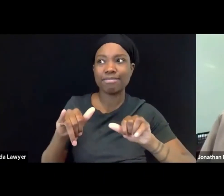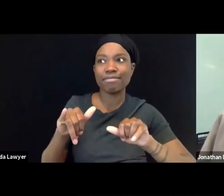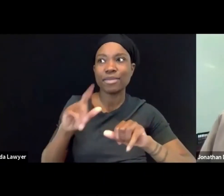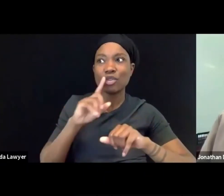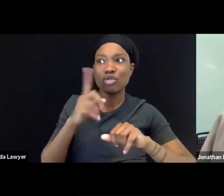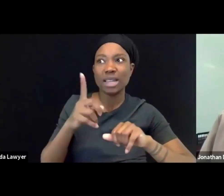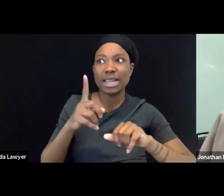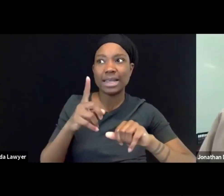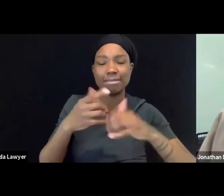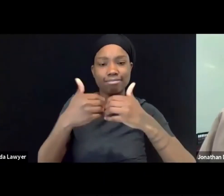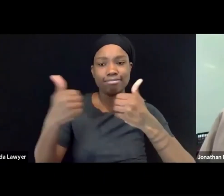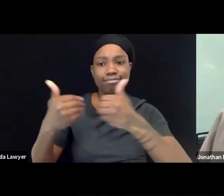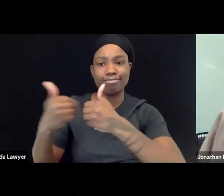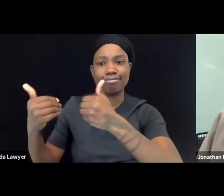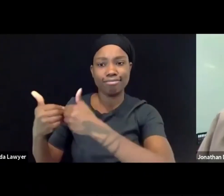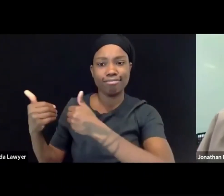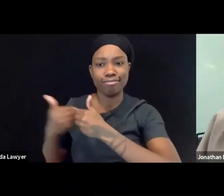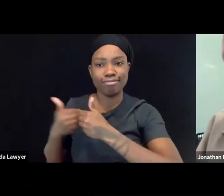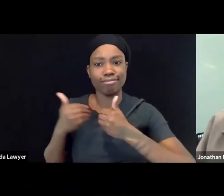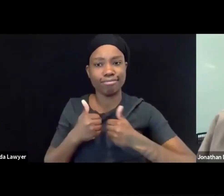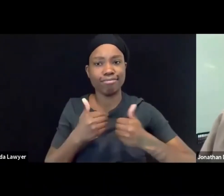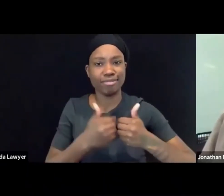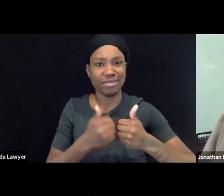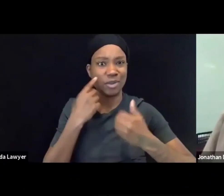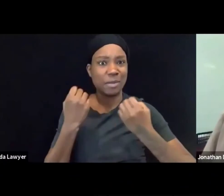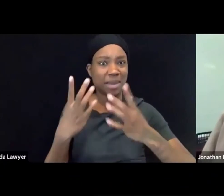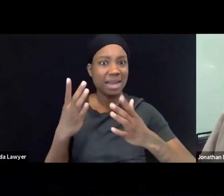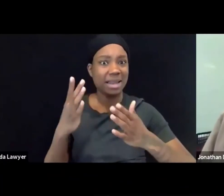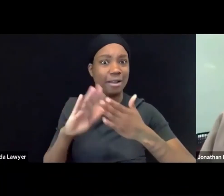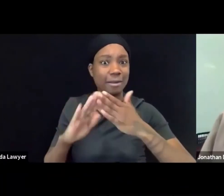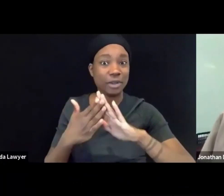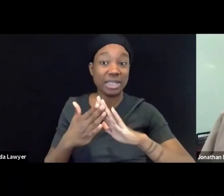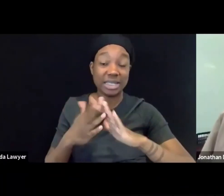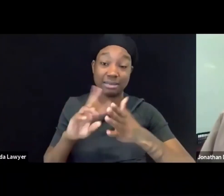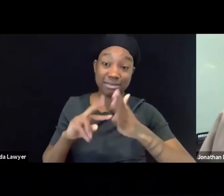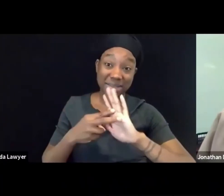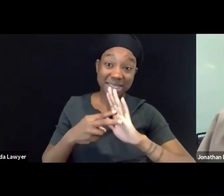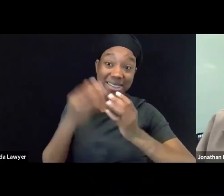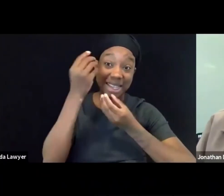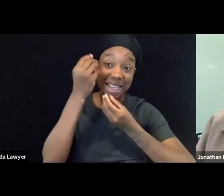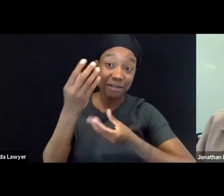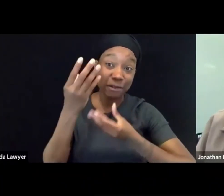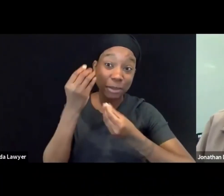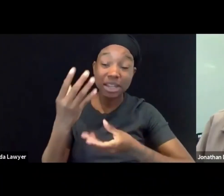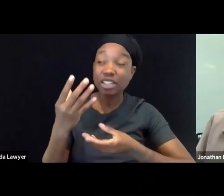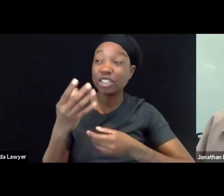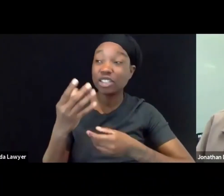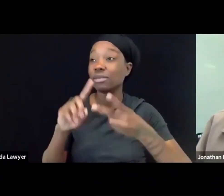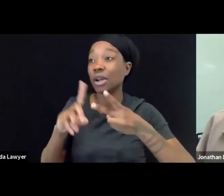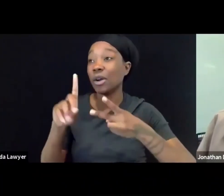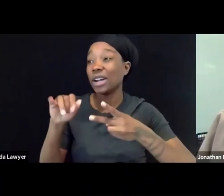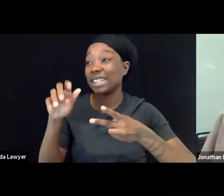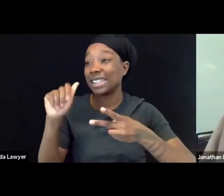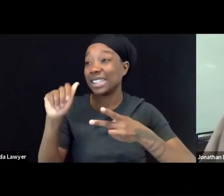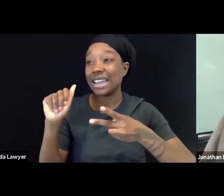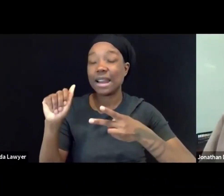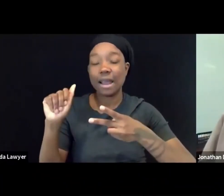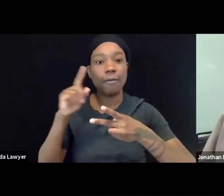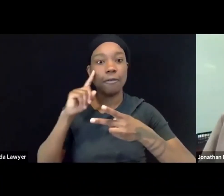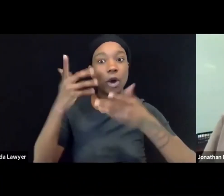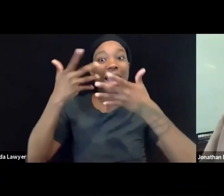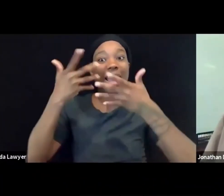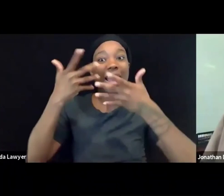many communities. And so information or data that's needed for an integrated, system-wide,